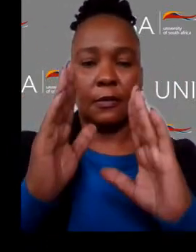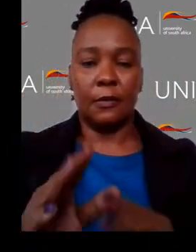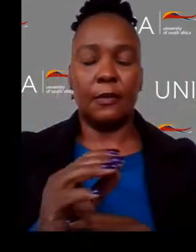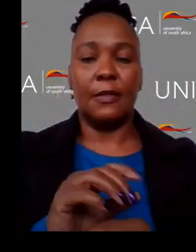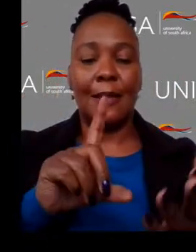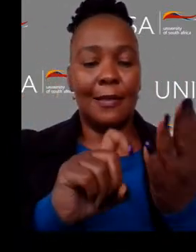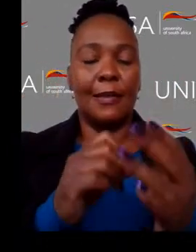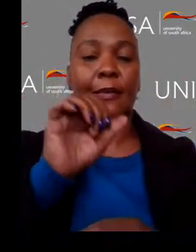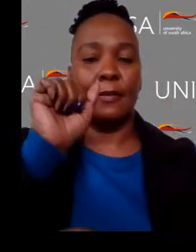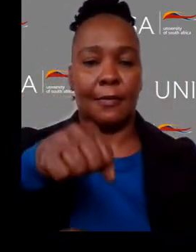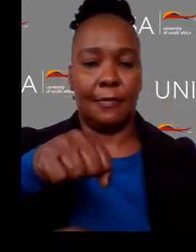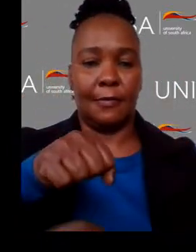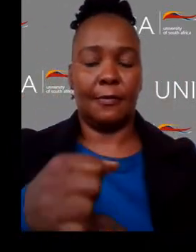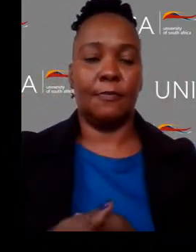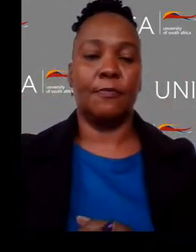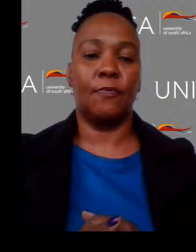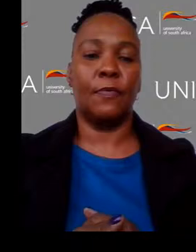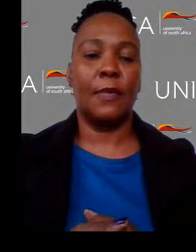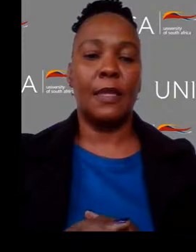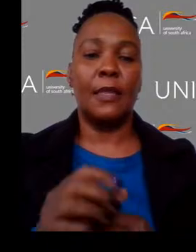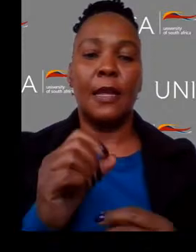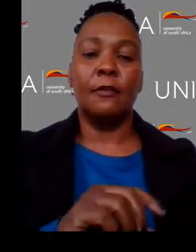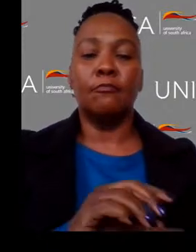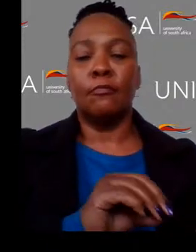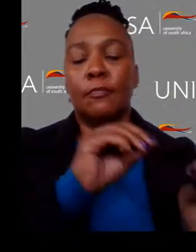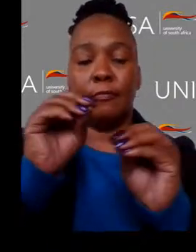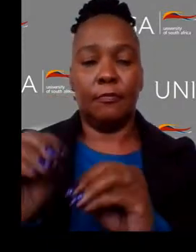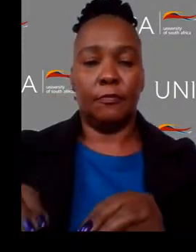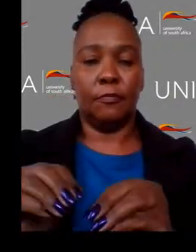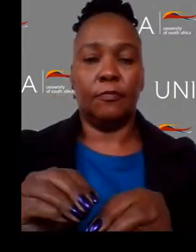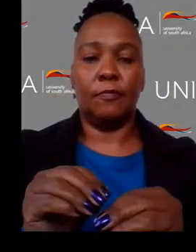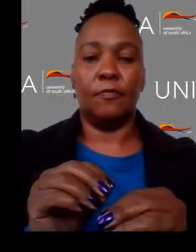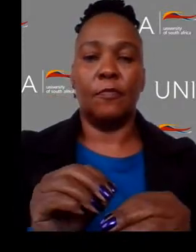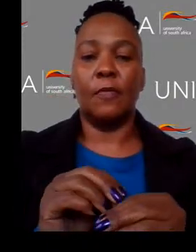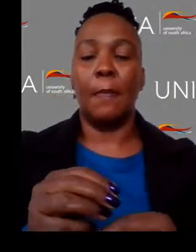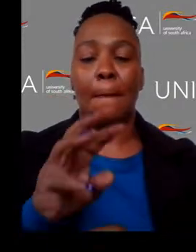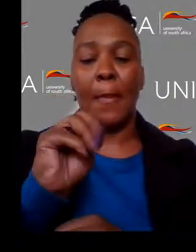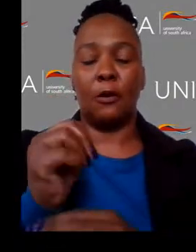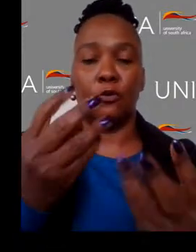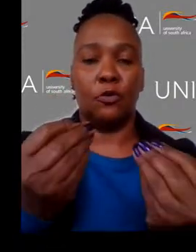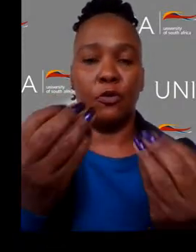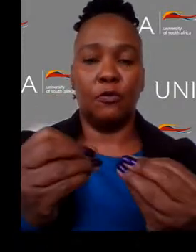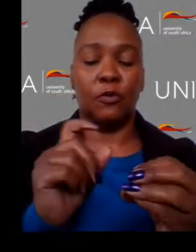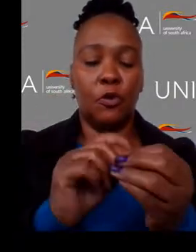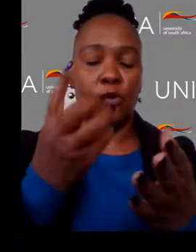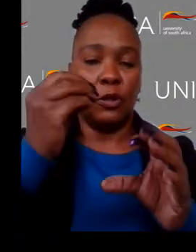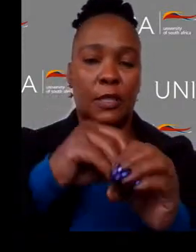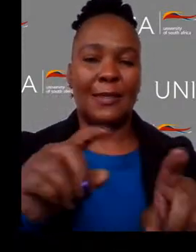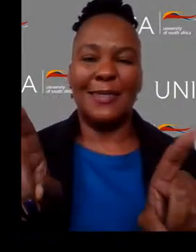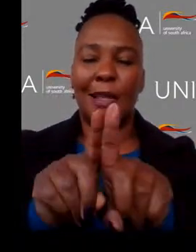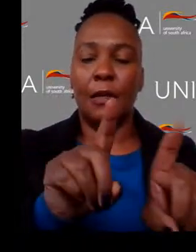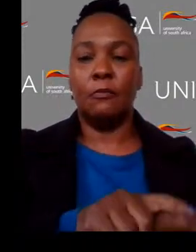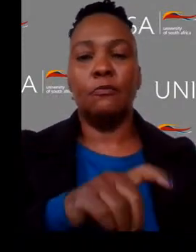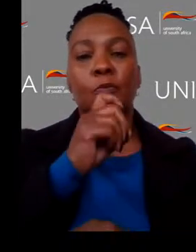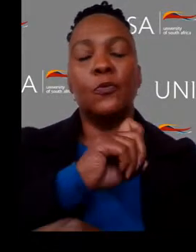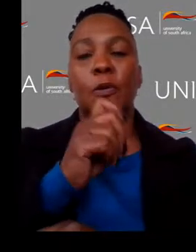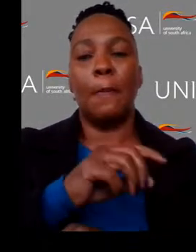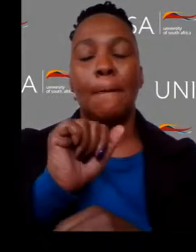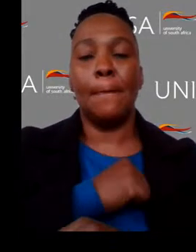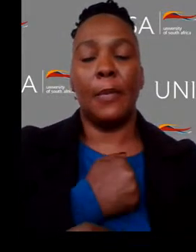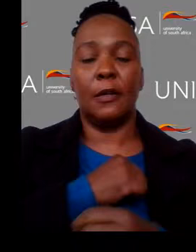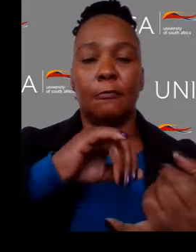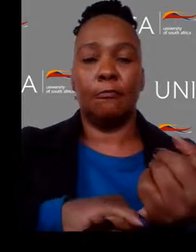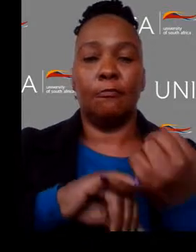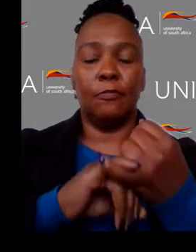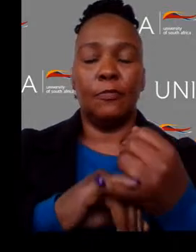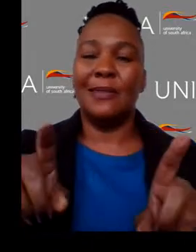yes, and this will take you to the login. So the Microsoft login, the same one you use for my modules, the same one that you will